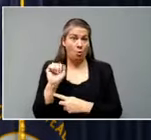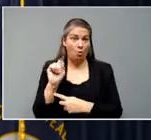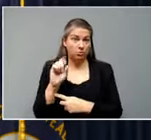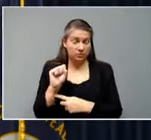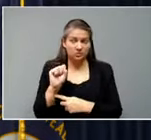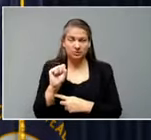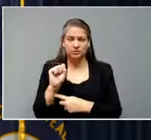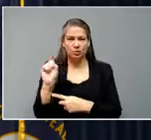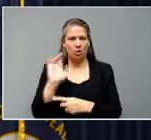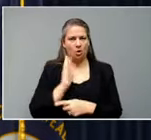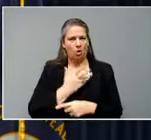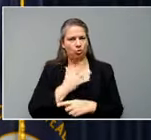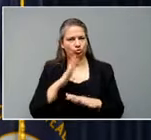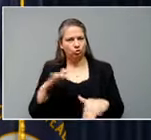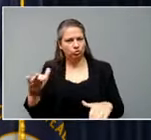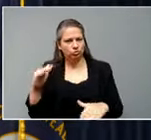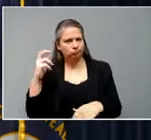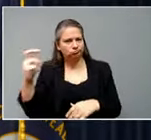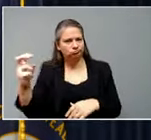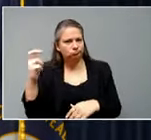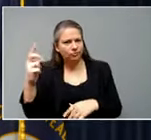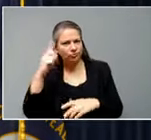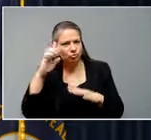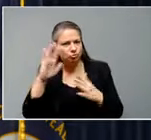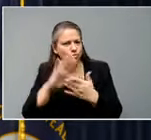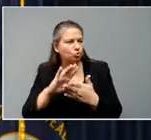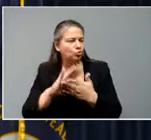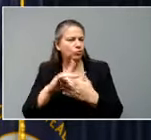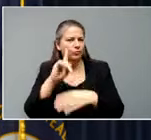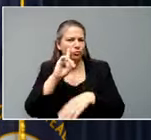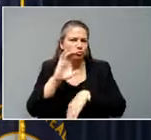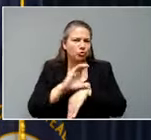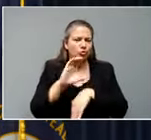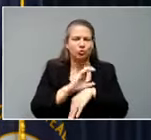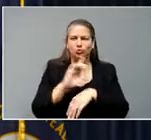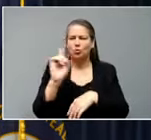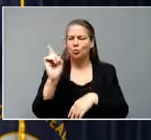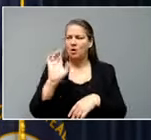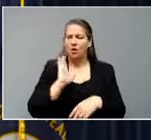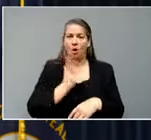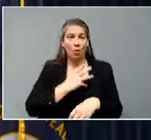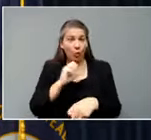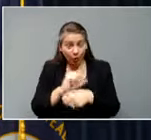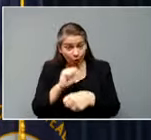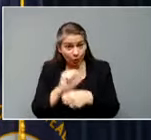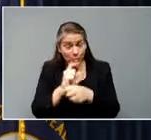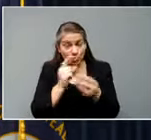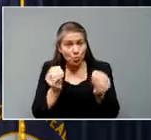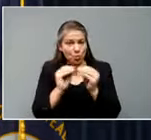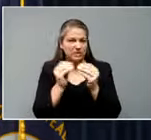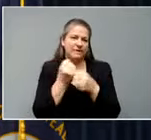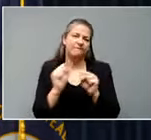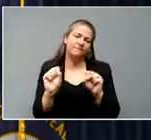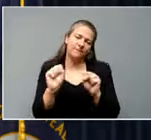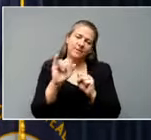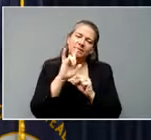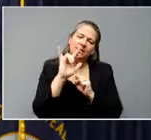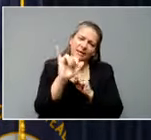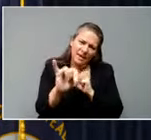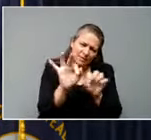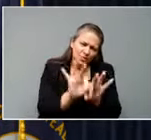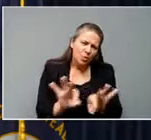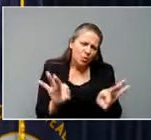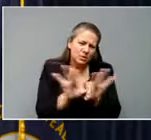travel on their way to school or church, that we travel on the way to work, safer, and that's really important. It's going to help us do